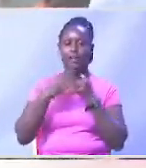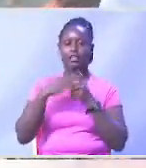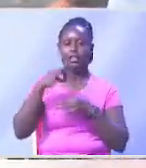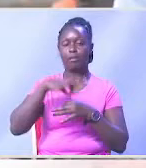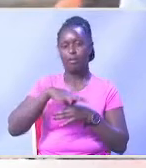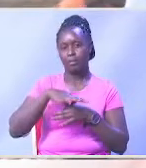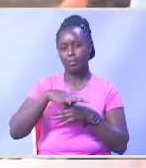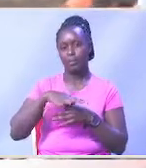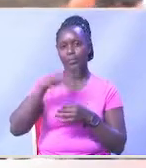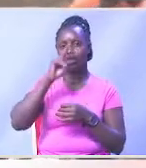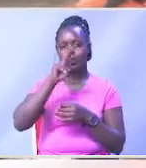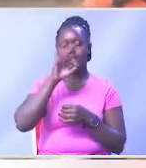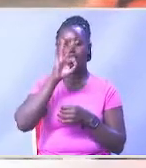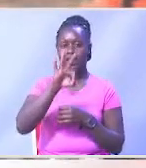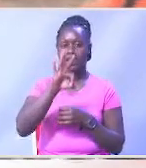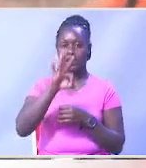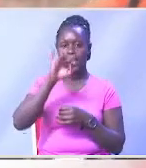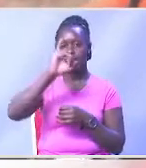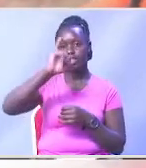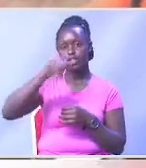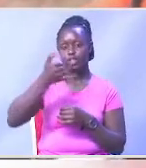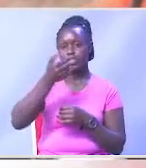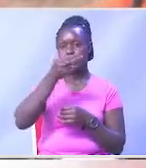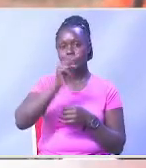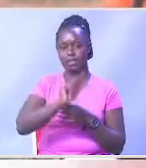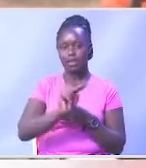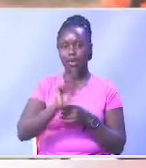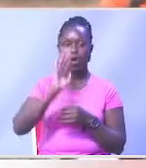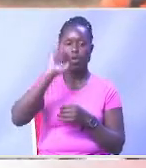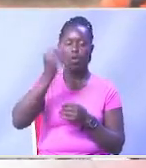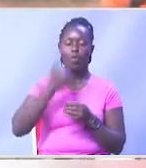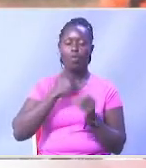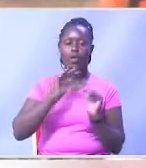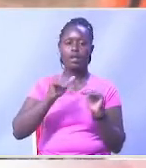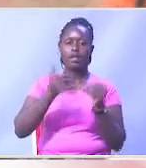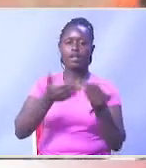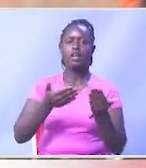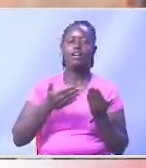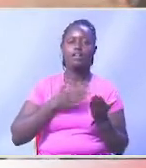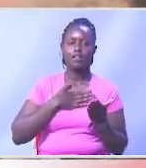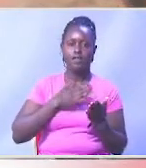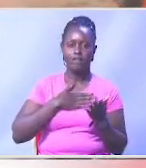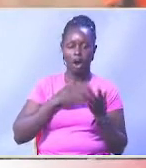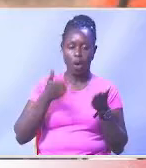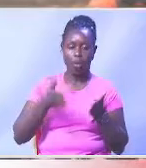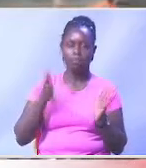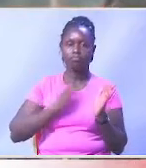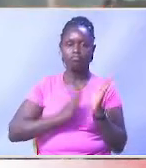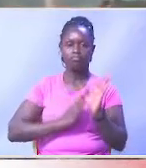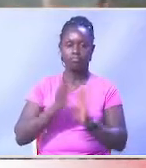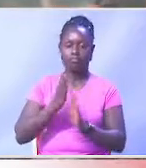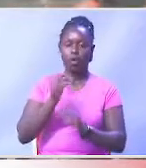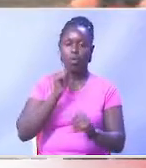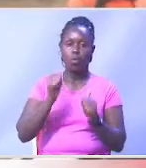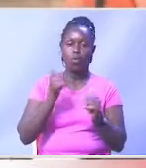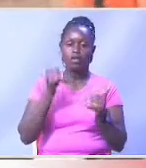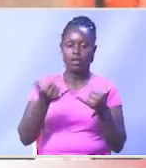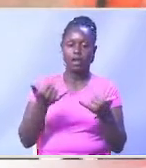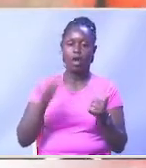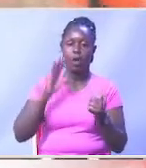tarehe 23 Januari, tutatoa msimamo ambao